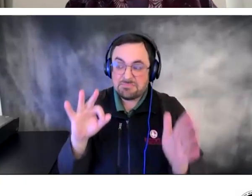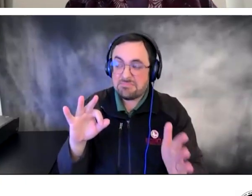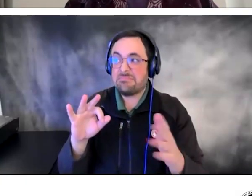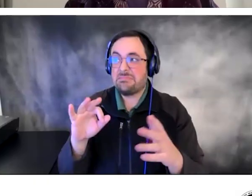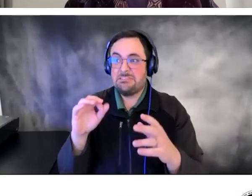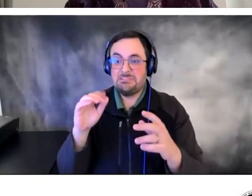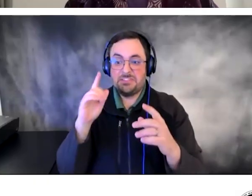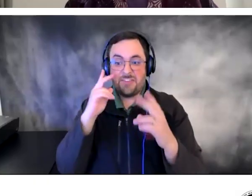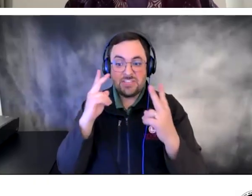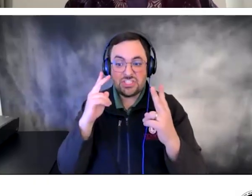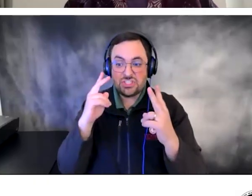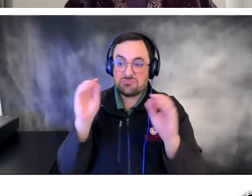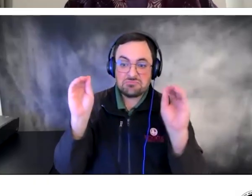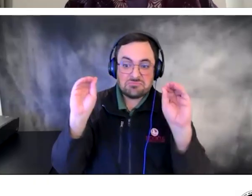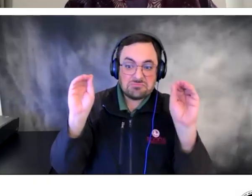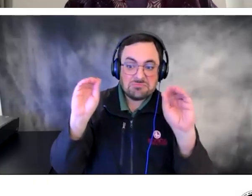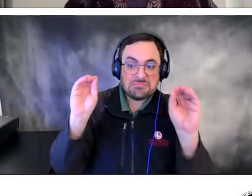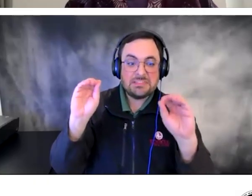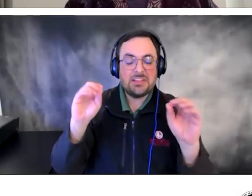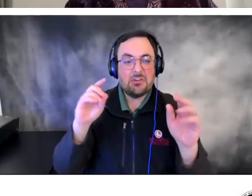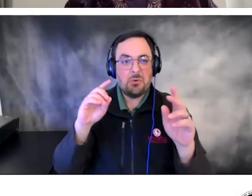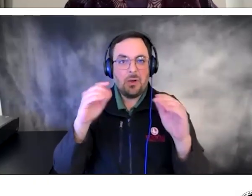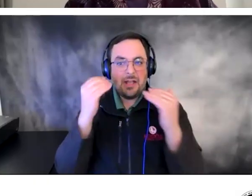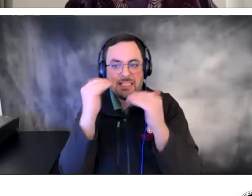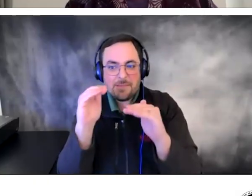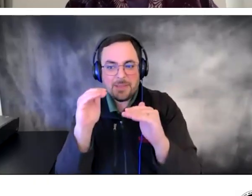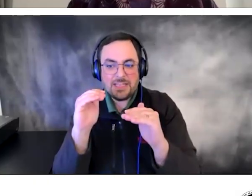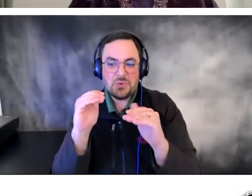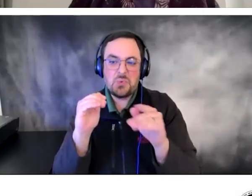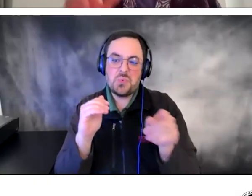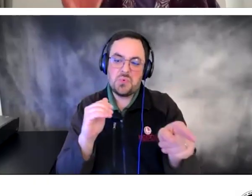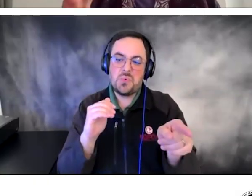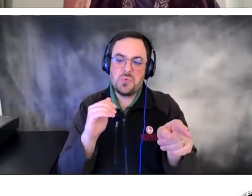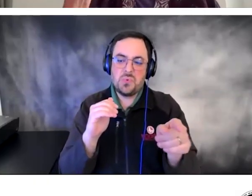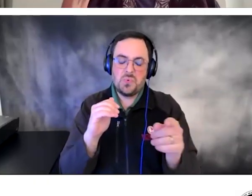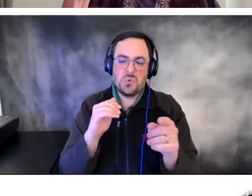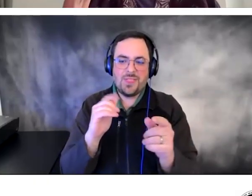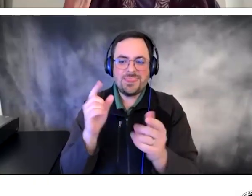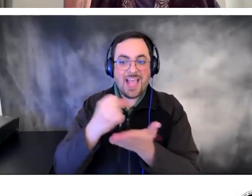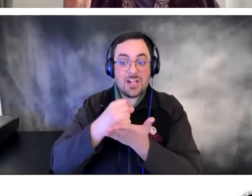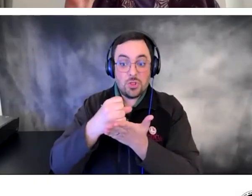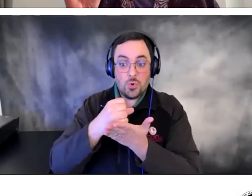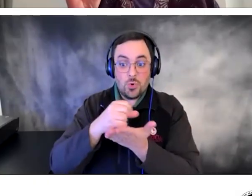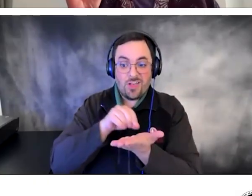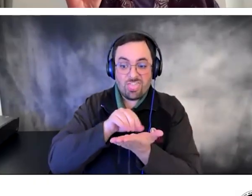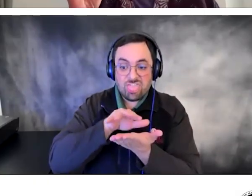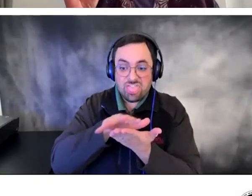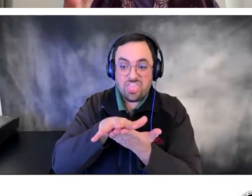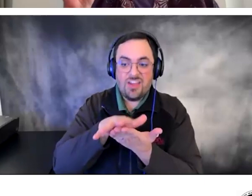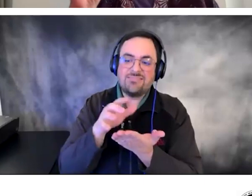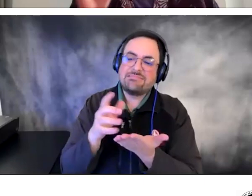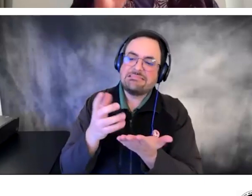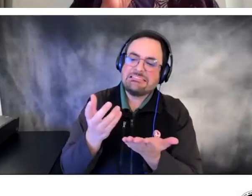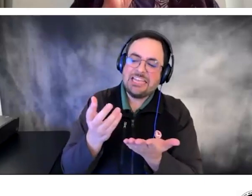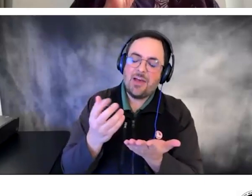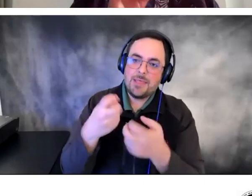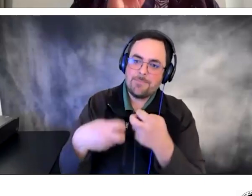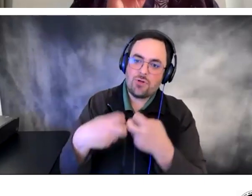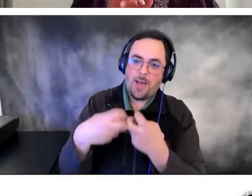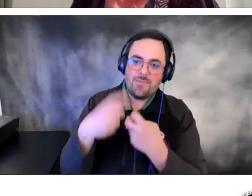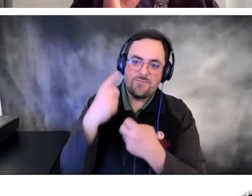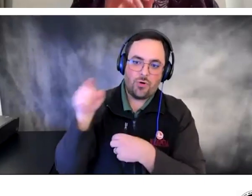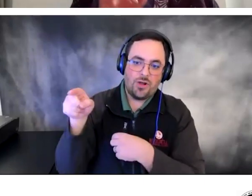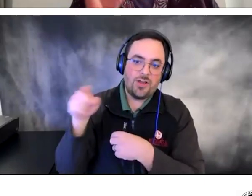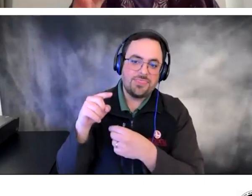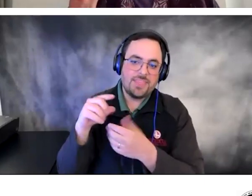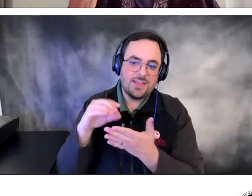different learner who had no functional vision or very little functional vision, that glue on that candle would then be a problem, although it is